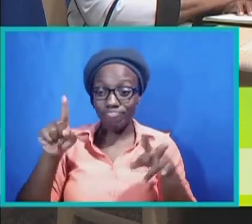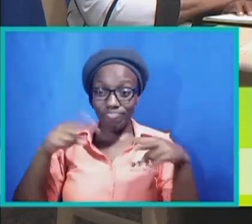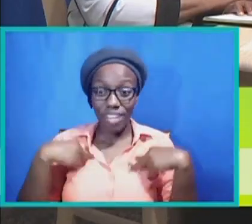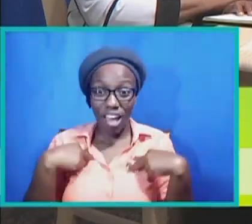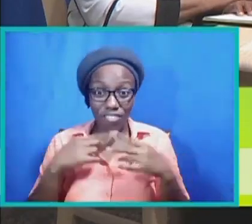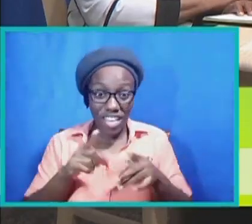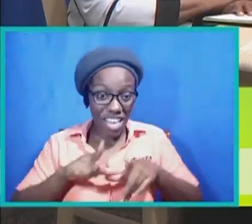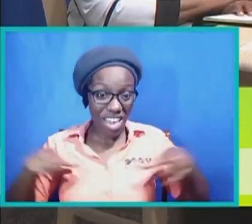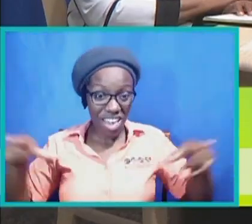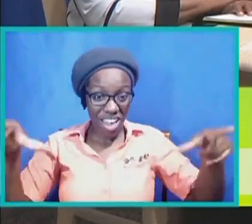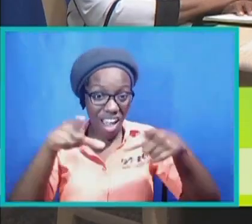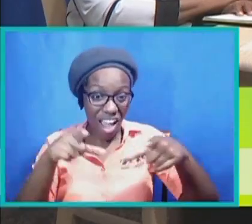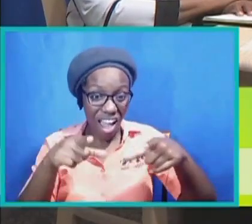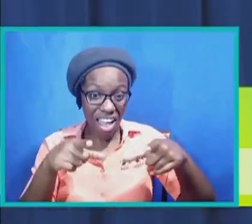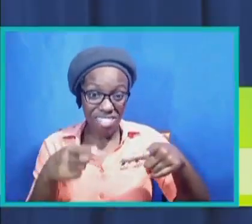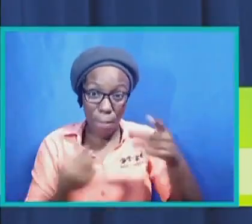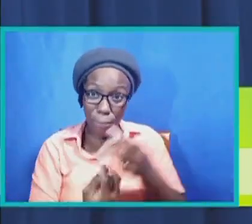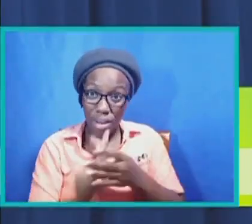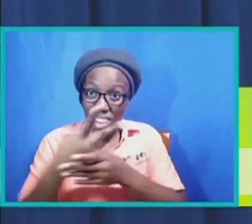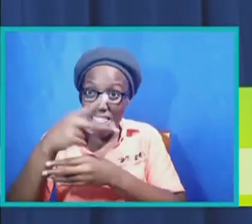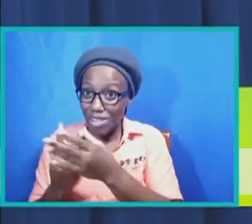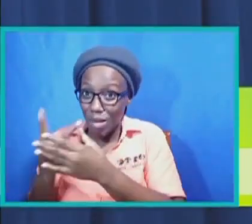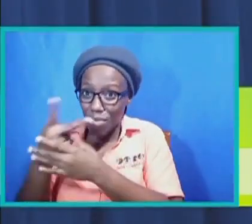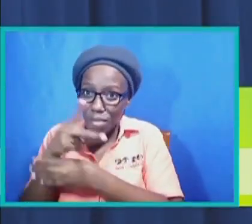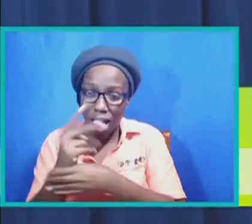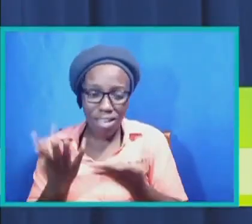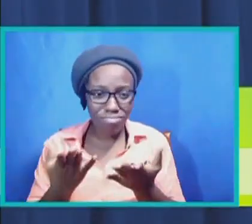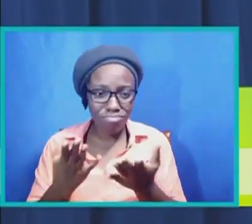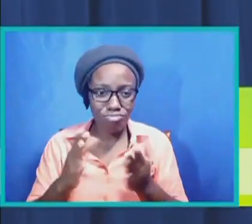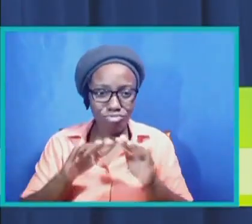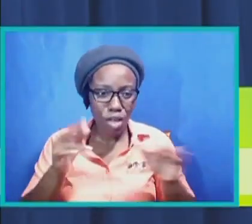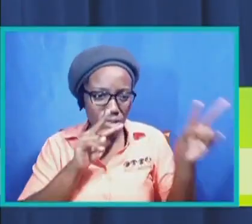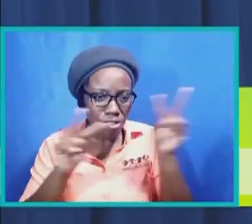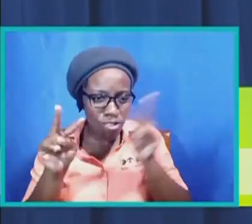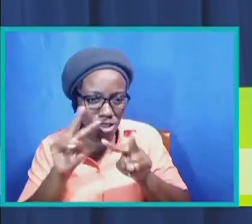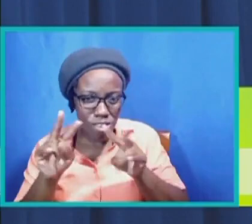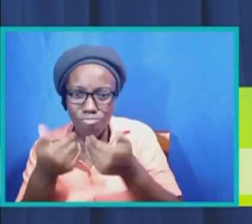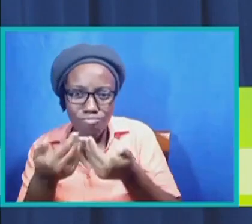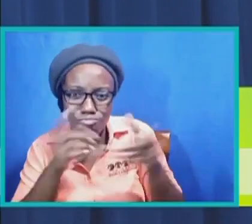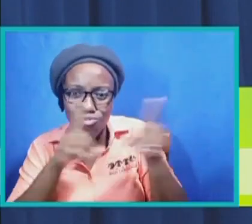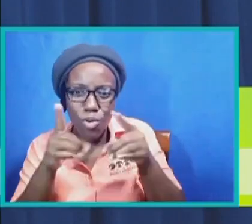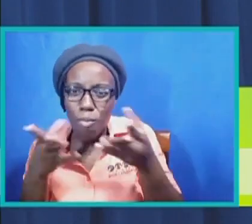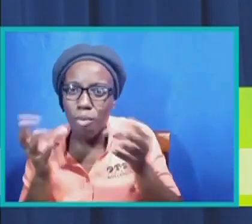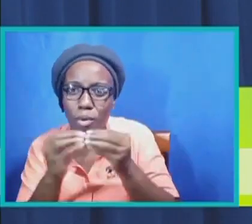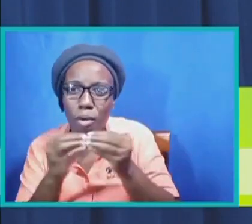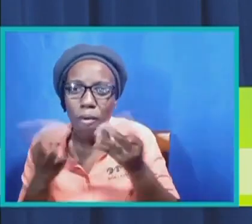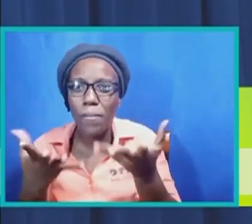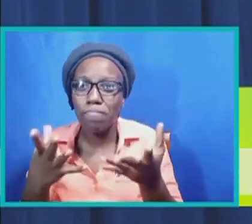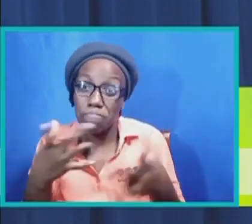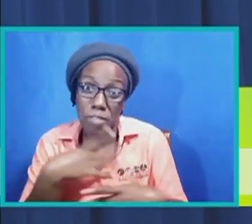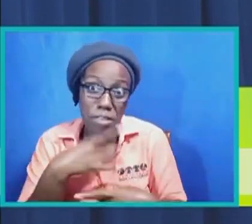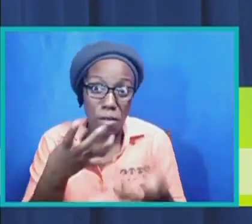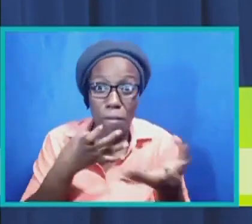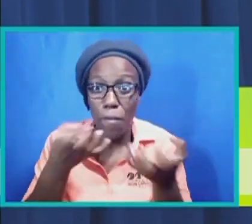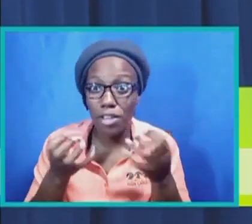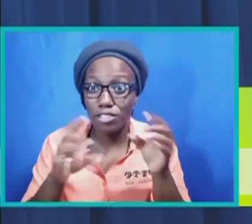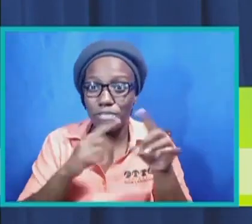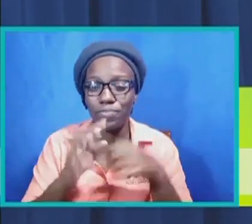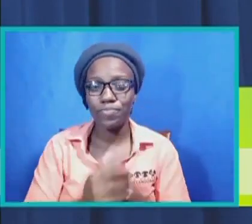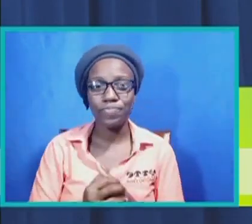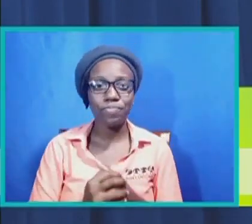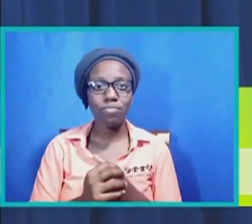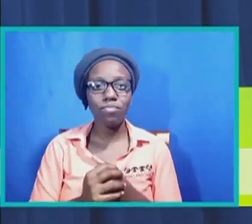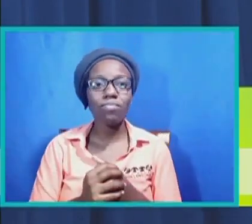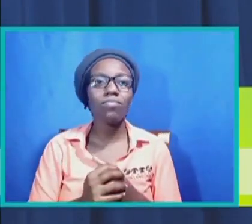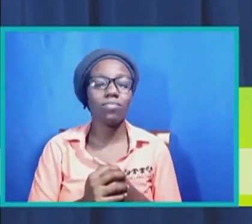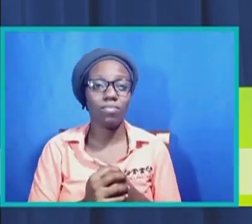absolutely. I know one of the things that the last curriculum attempted to do was to engage students